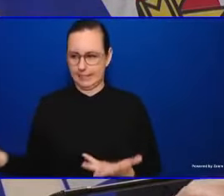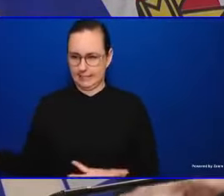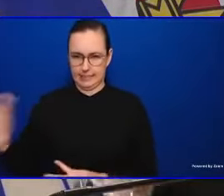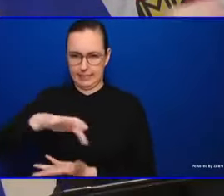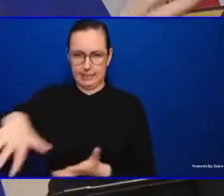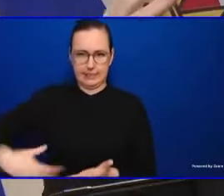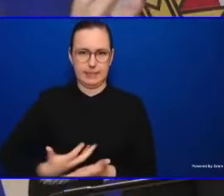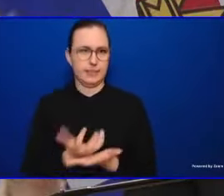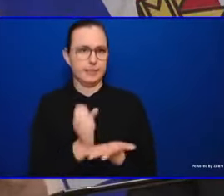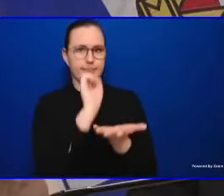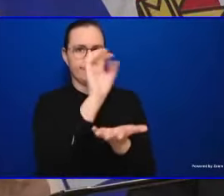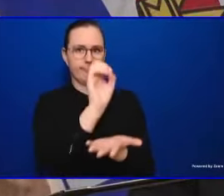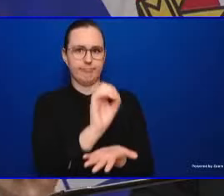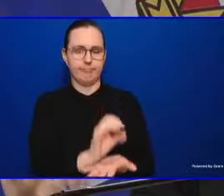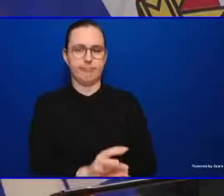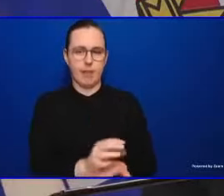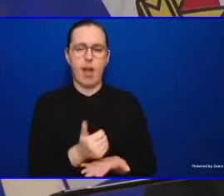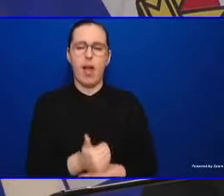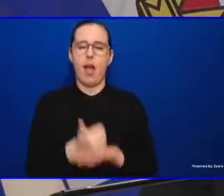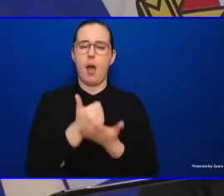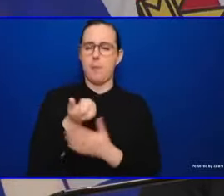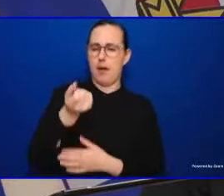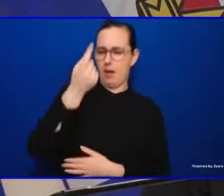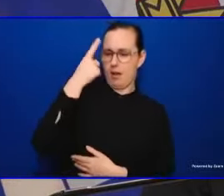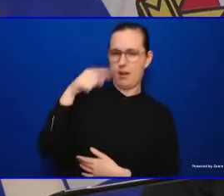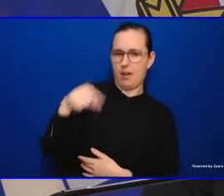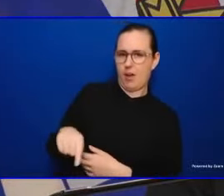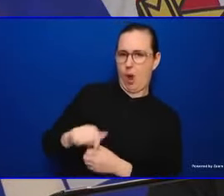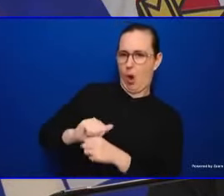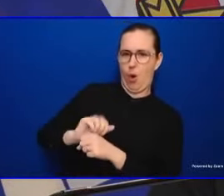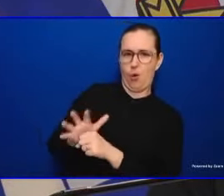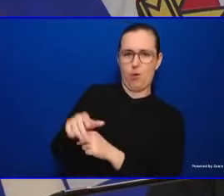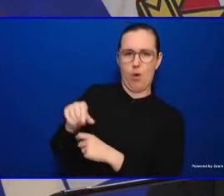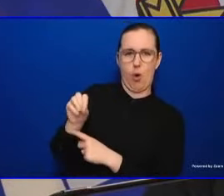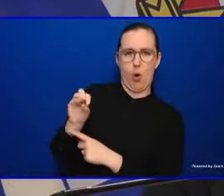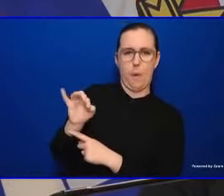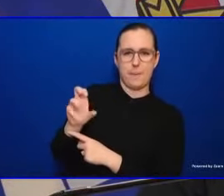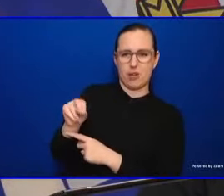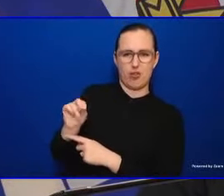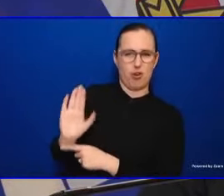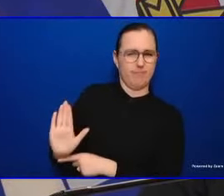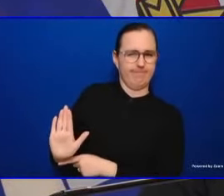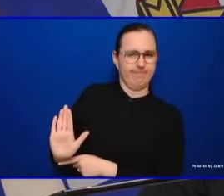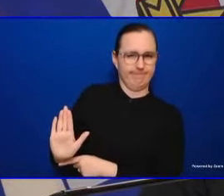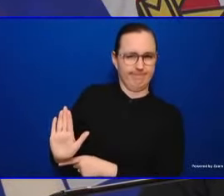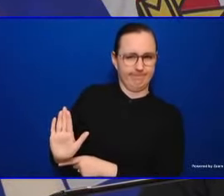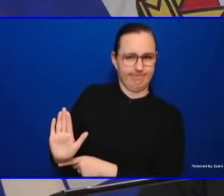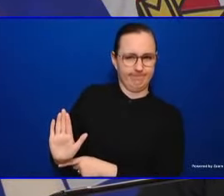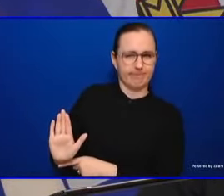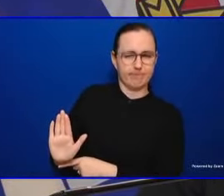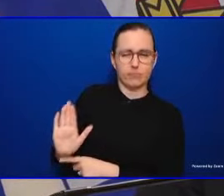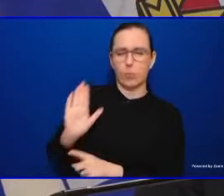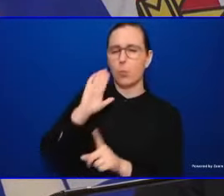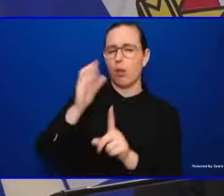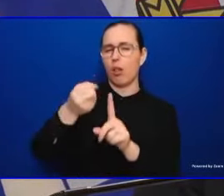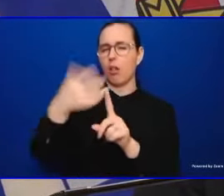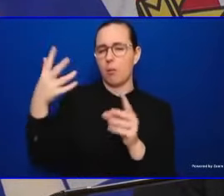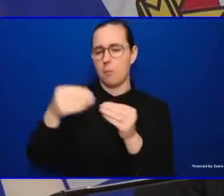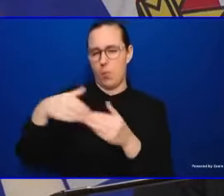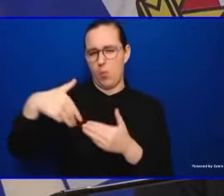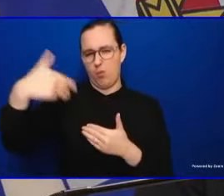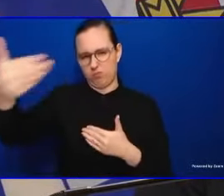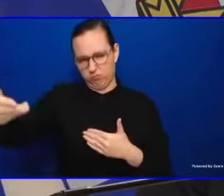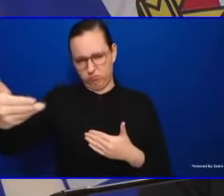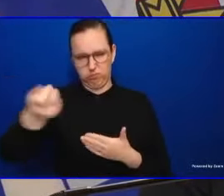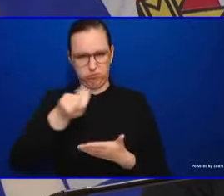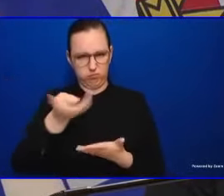illness and on hospitalizations. So we'll have more to say about that in the coming week. And I know I've